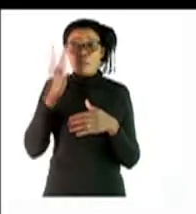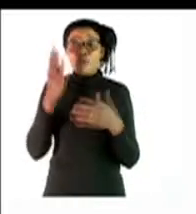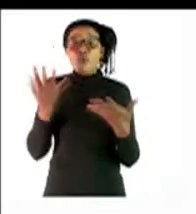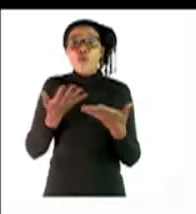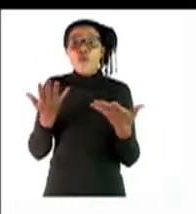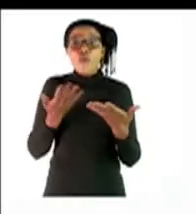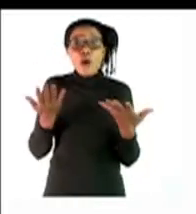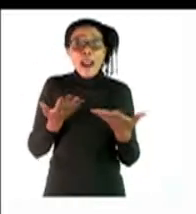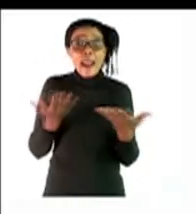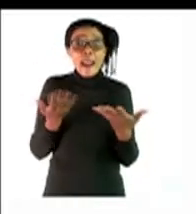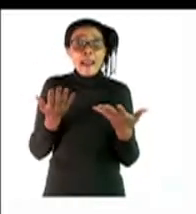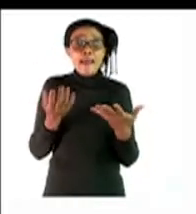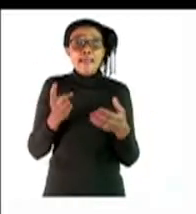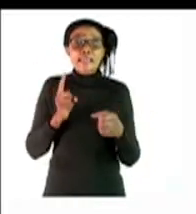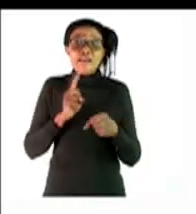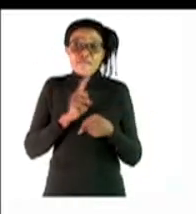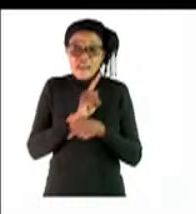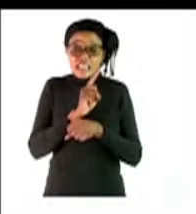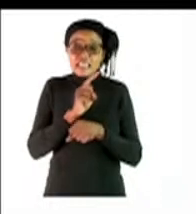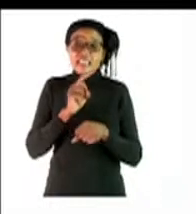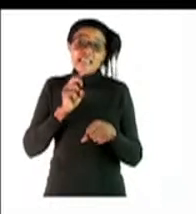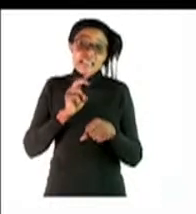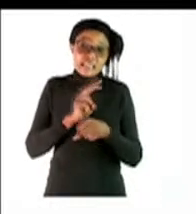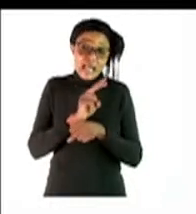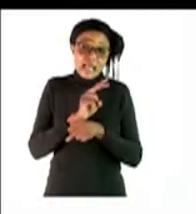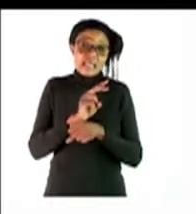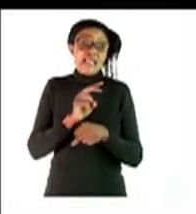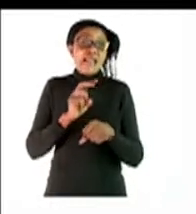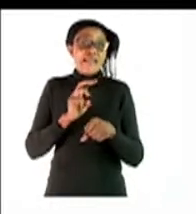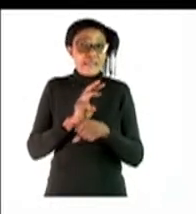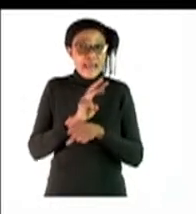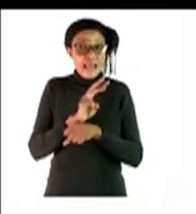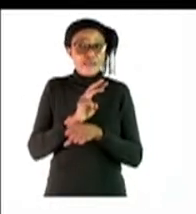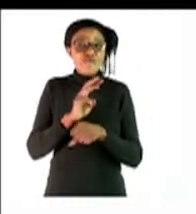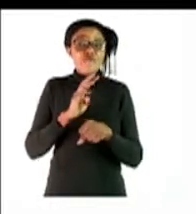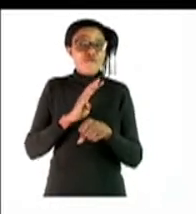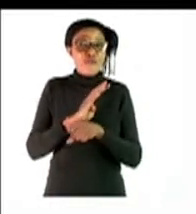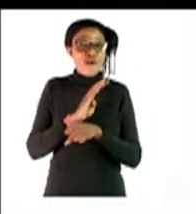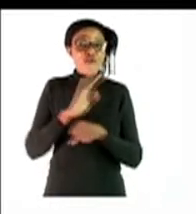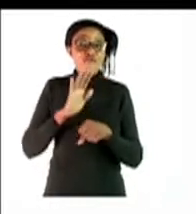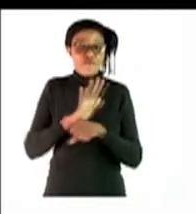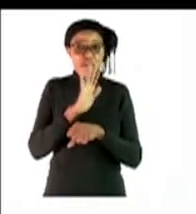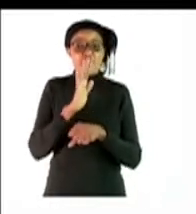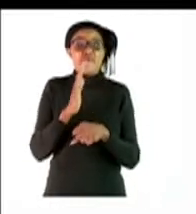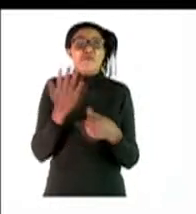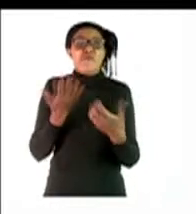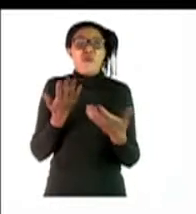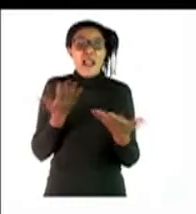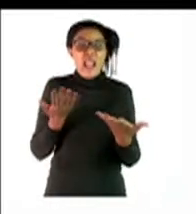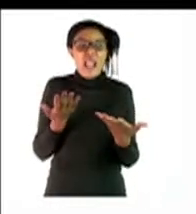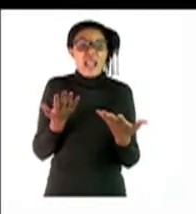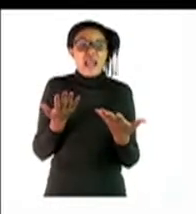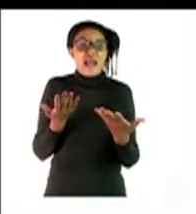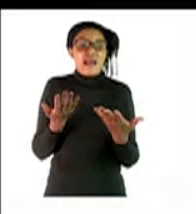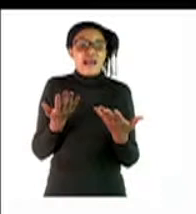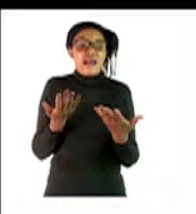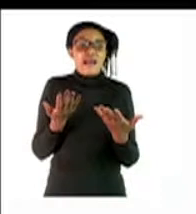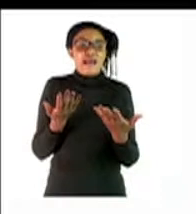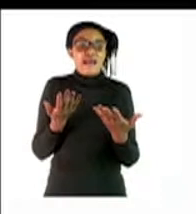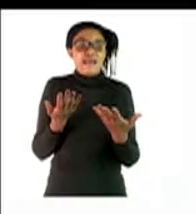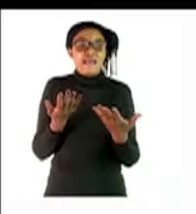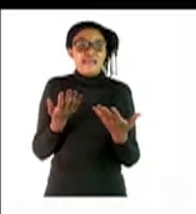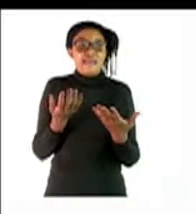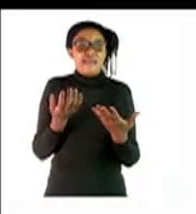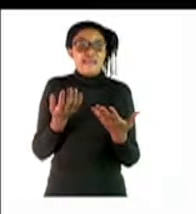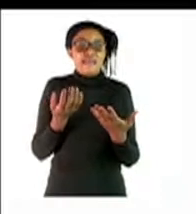it first, second, third, fourth, or fifth? It